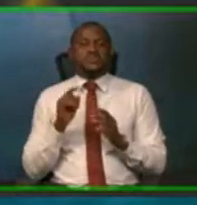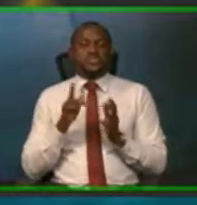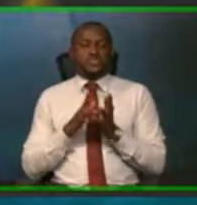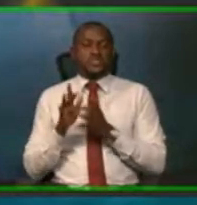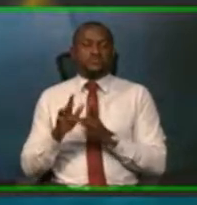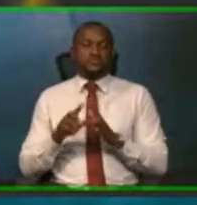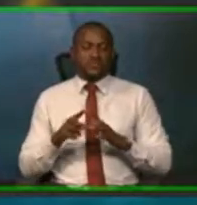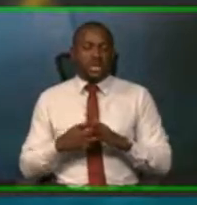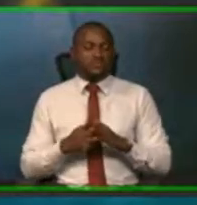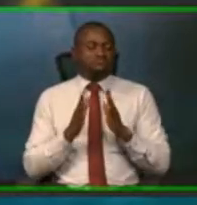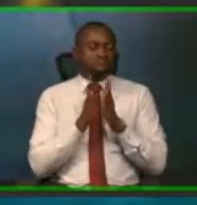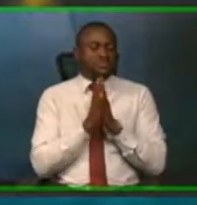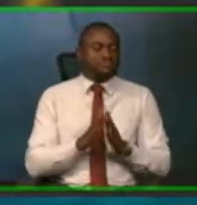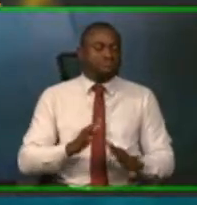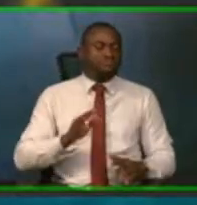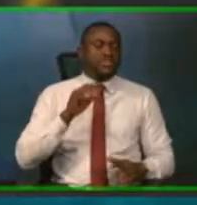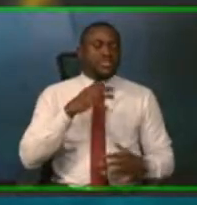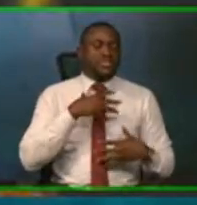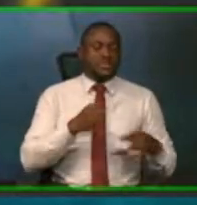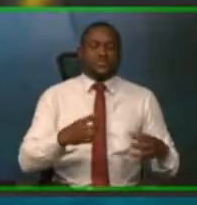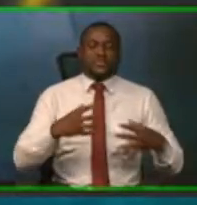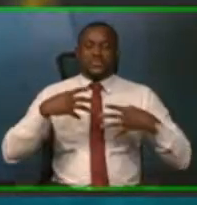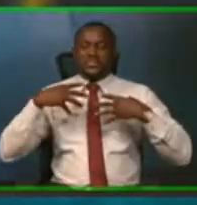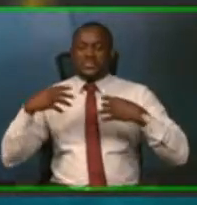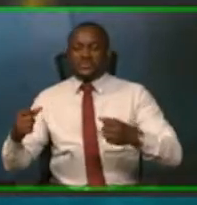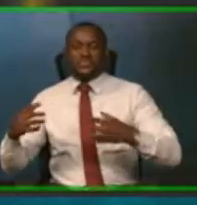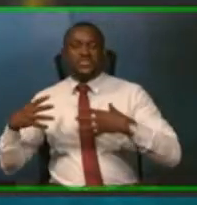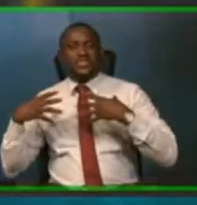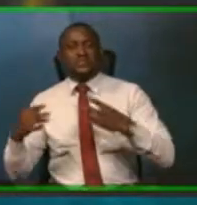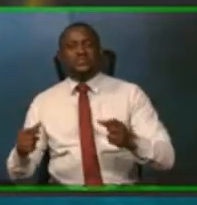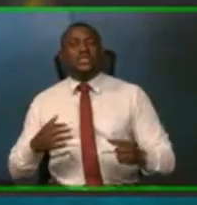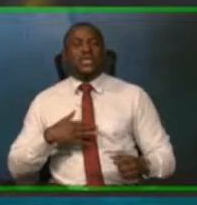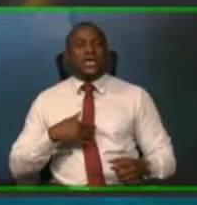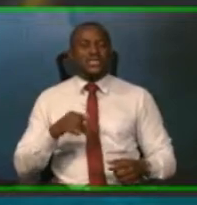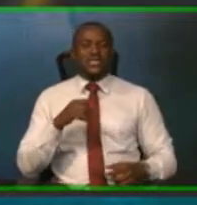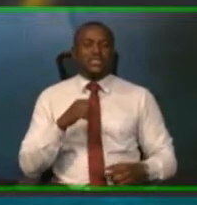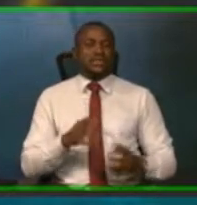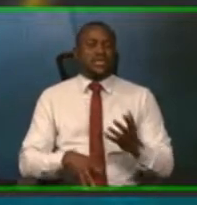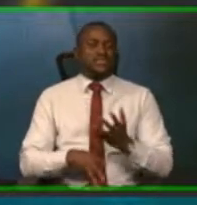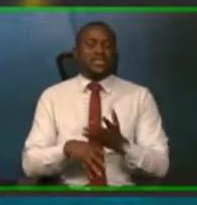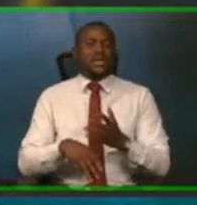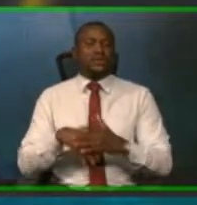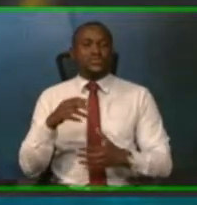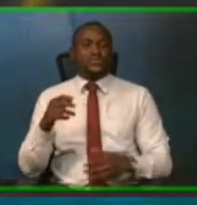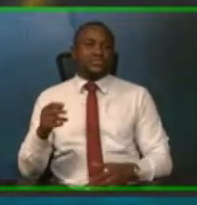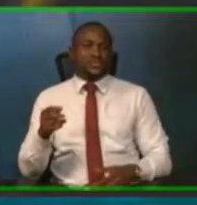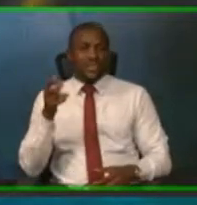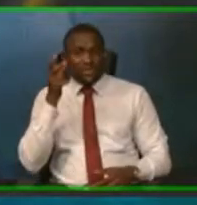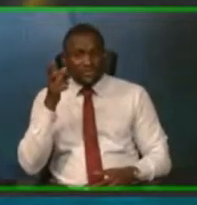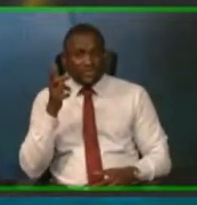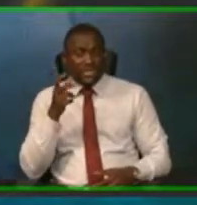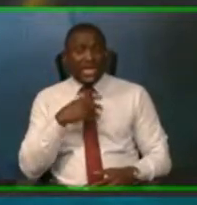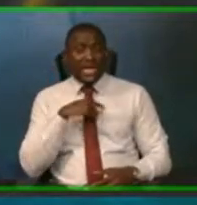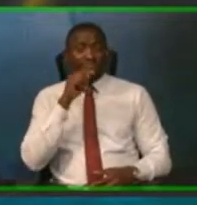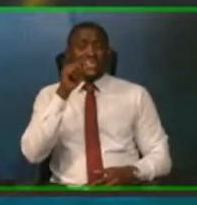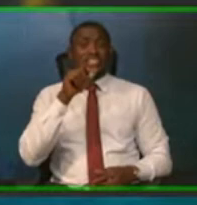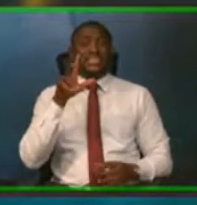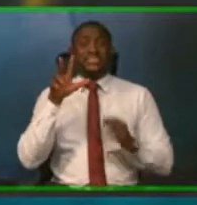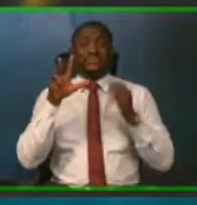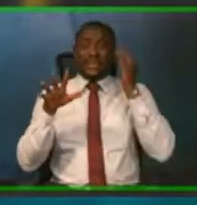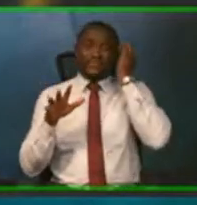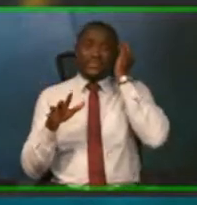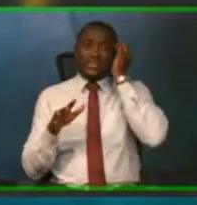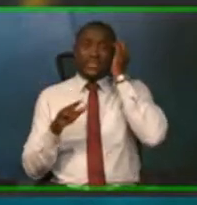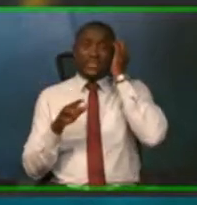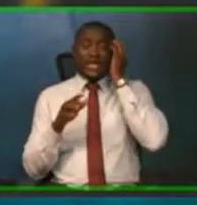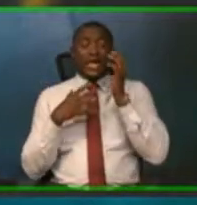diseases, casting out many devils, and he suffered not them to speak. Verse 35. The Bible says, and in